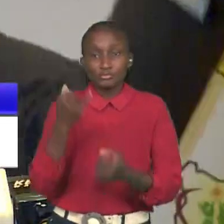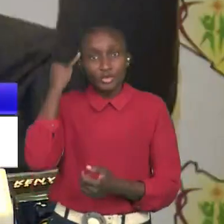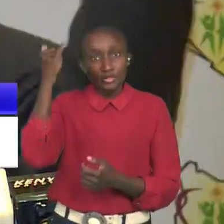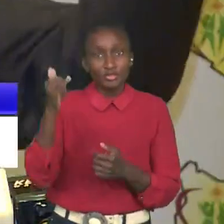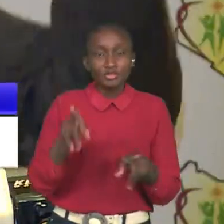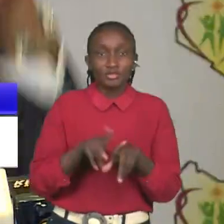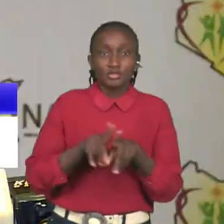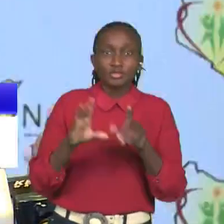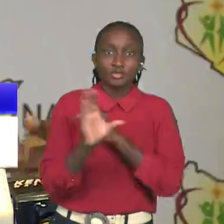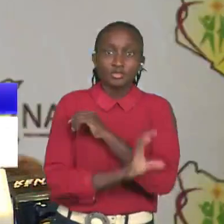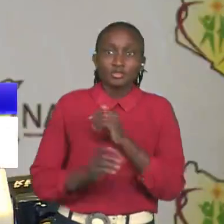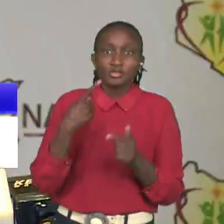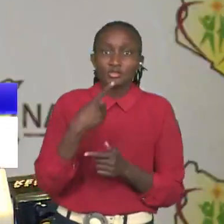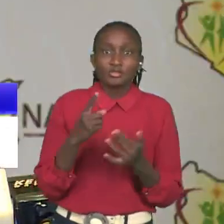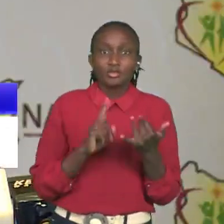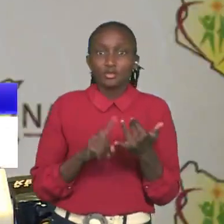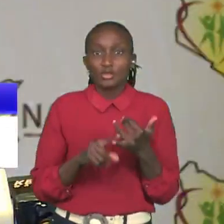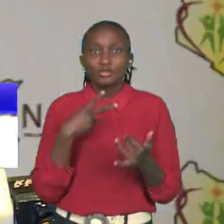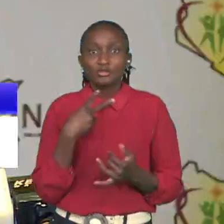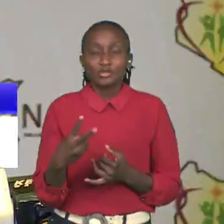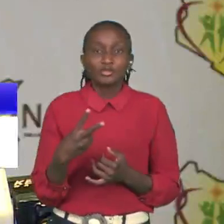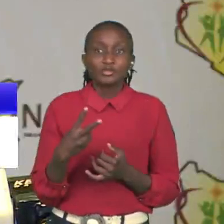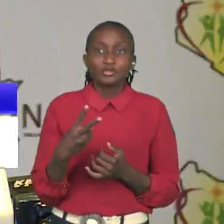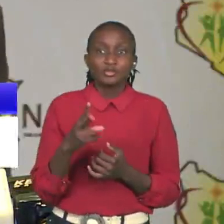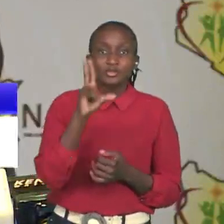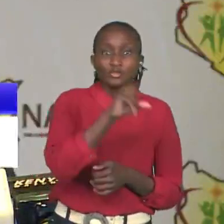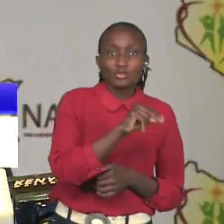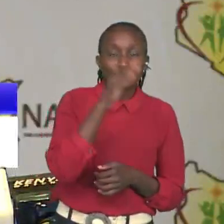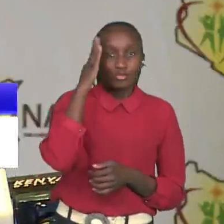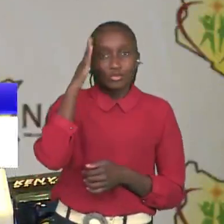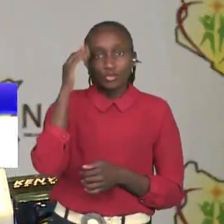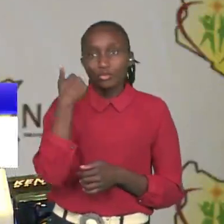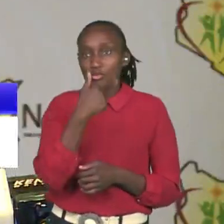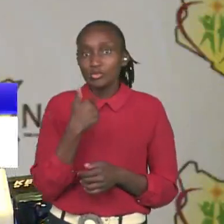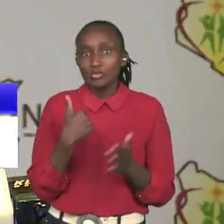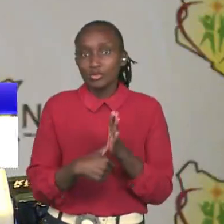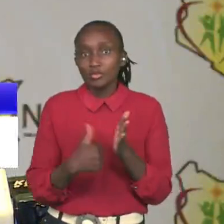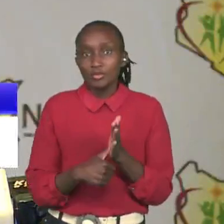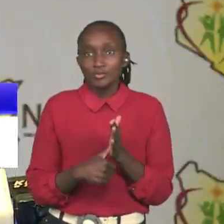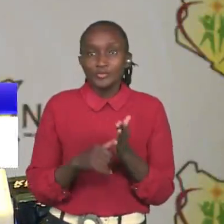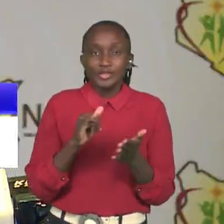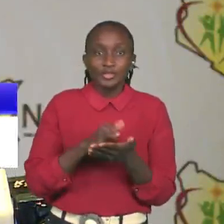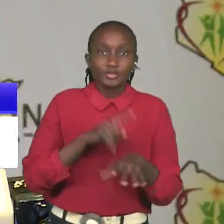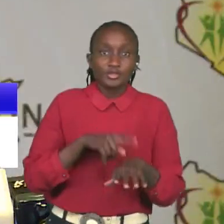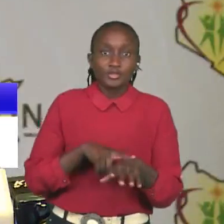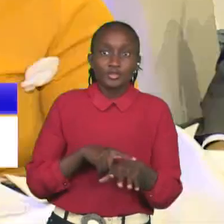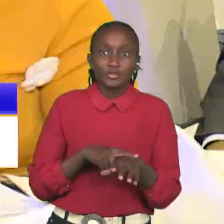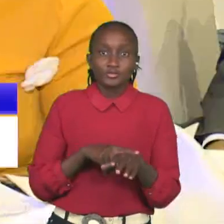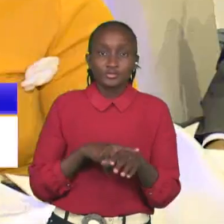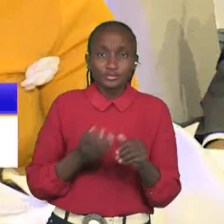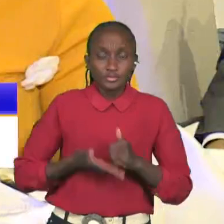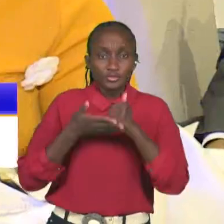up and say one voice that no, we know who is the problem. And that is the time we are going to assist